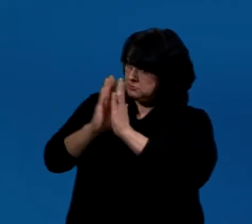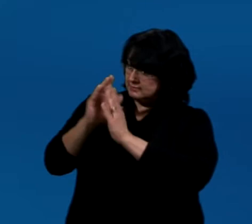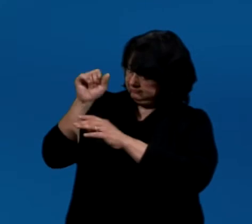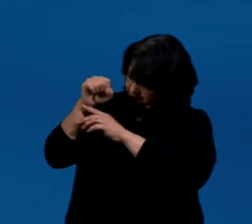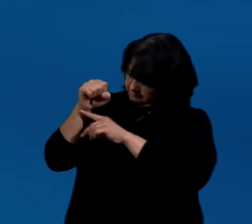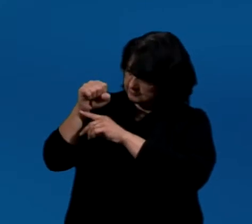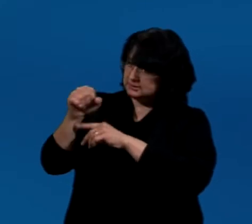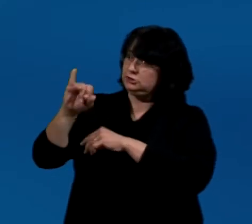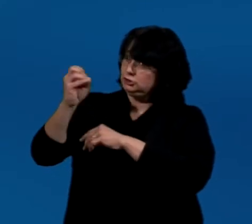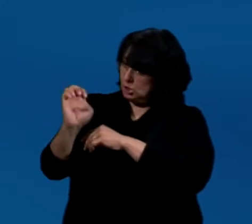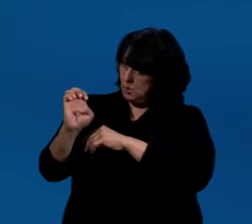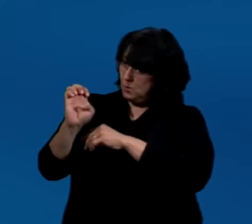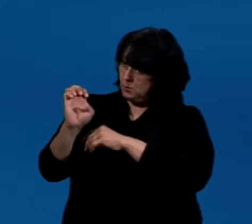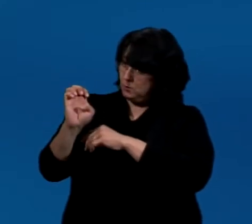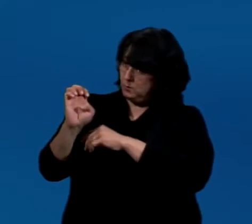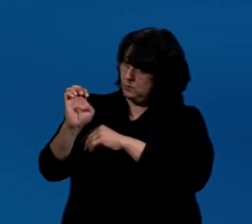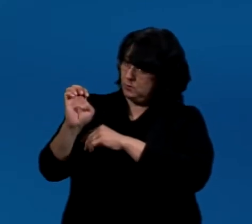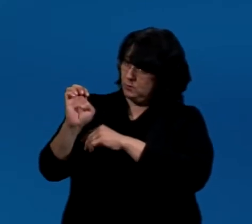bowed. You're going to say, Joe,